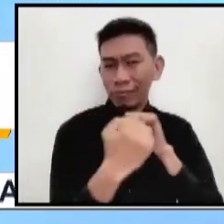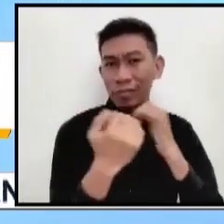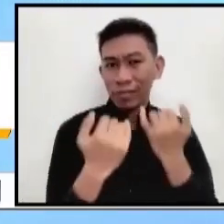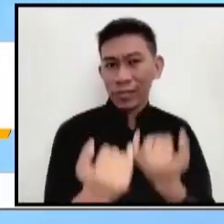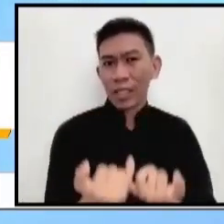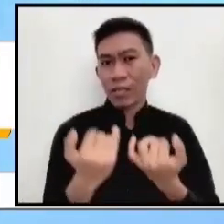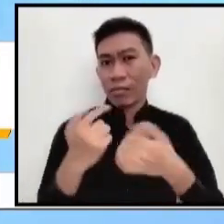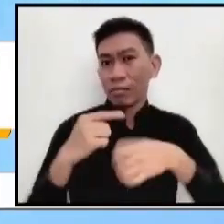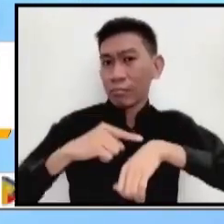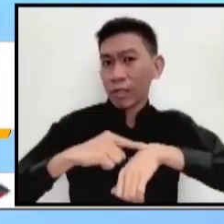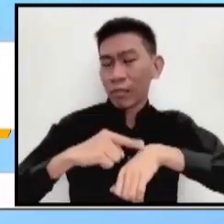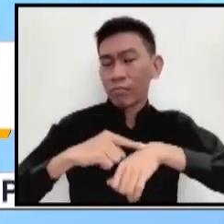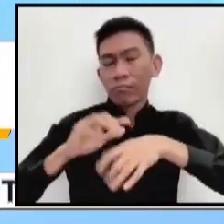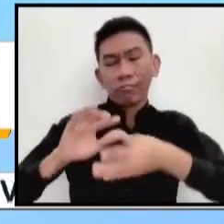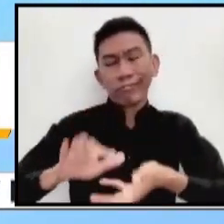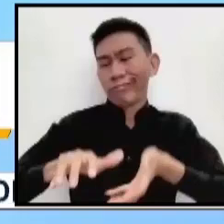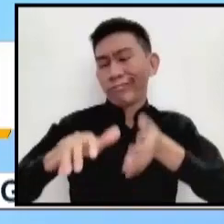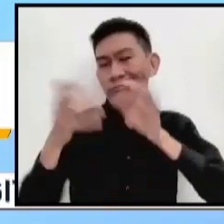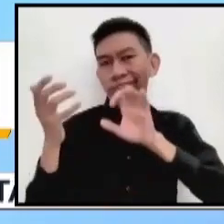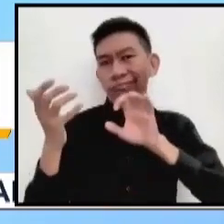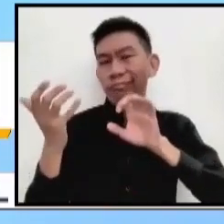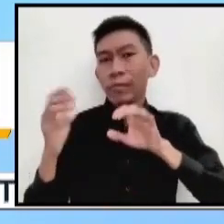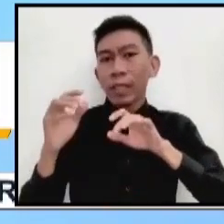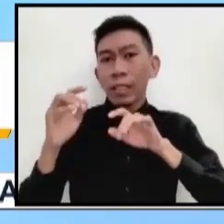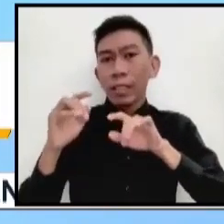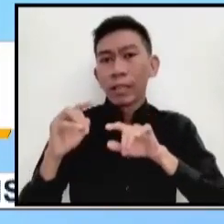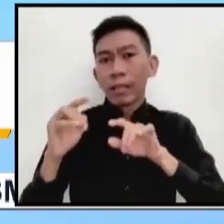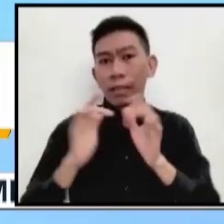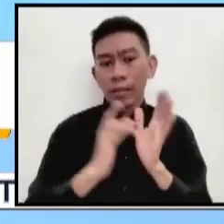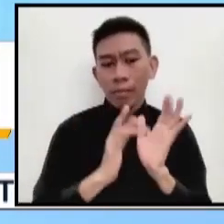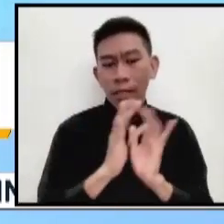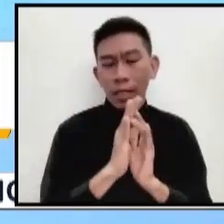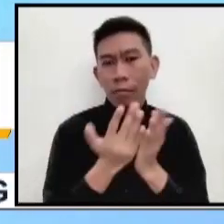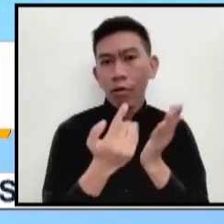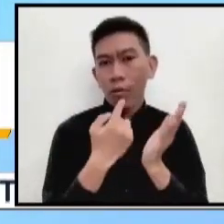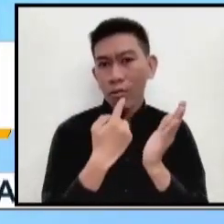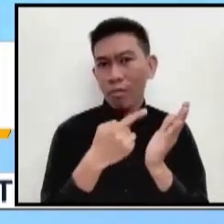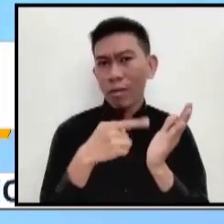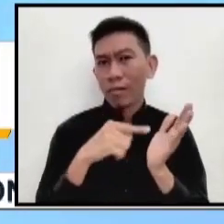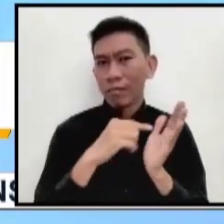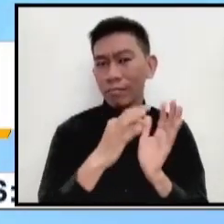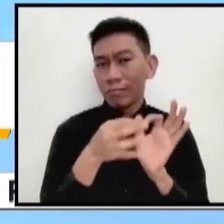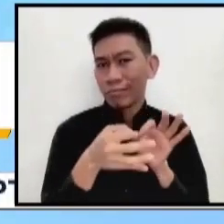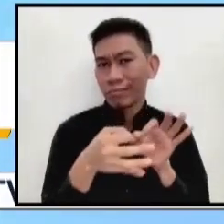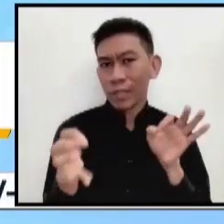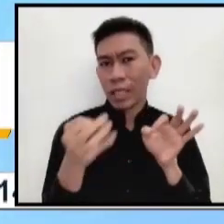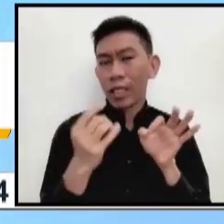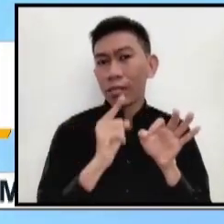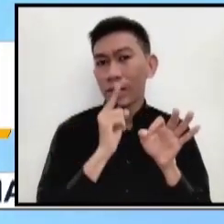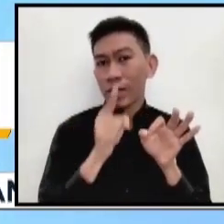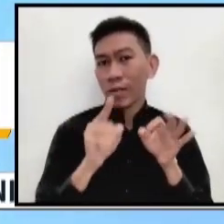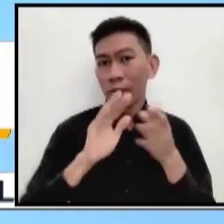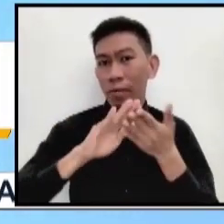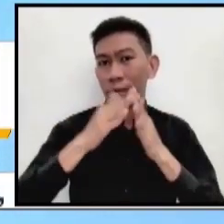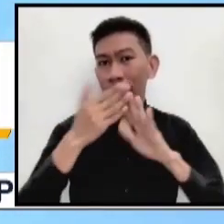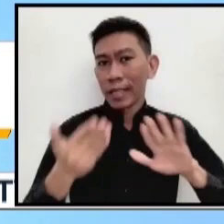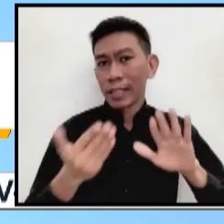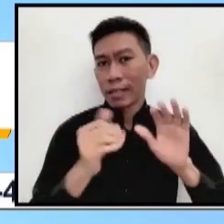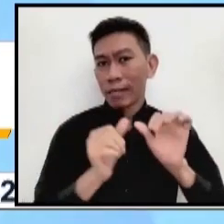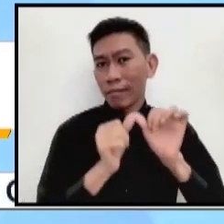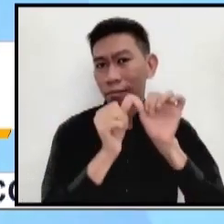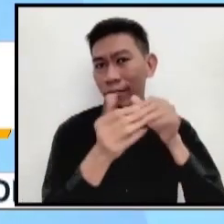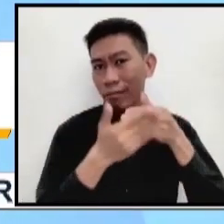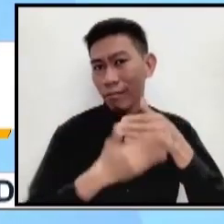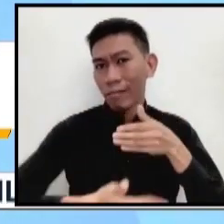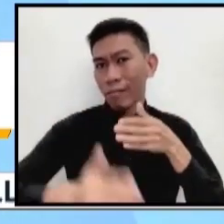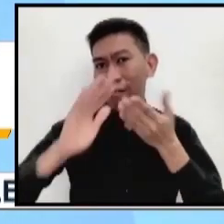believe, as the Bible says, that peace, real peace and lasting peace can only come from our Lord